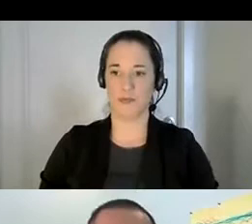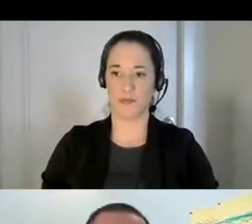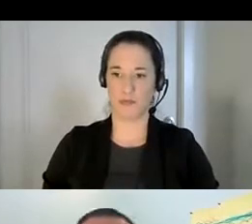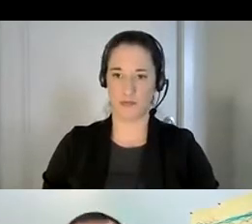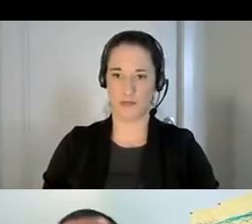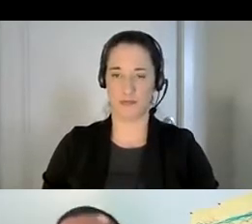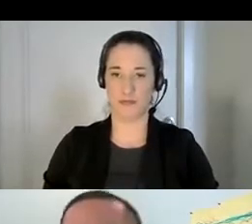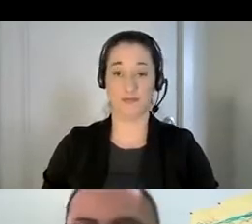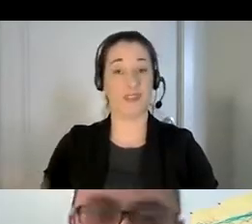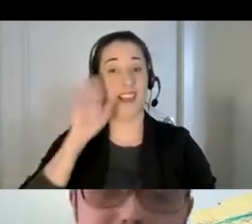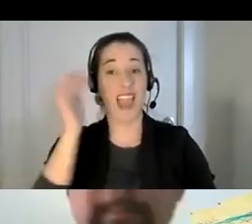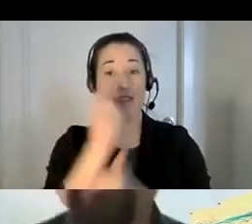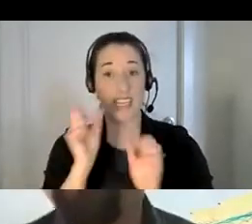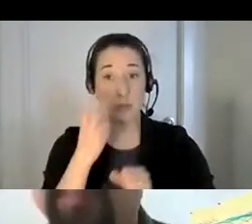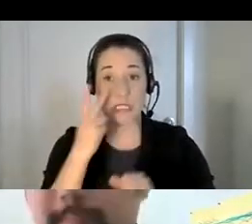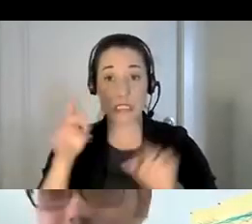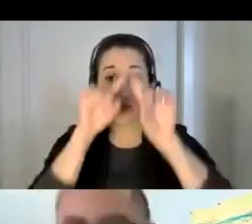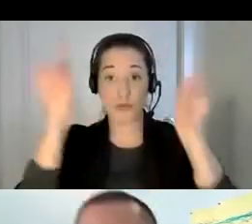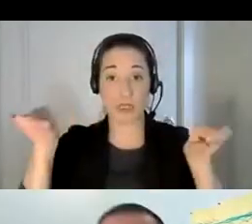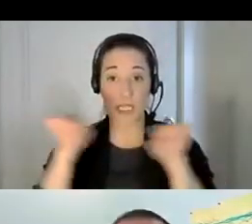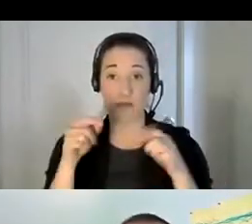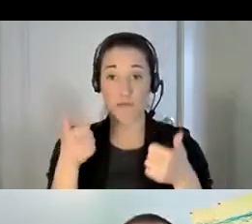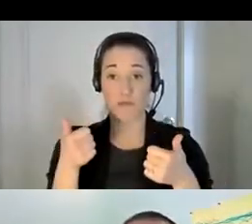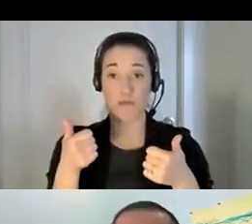Hey everyone, can you all see my screen?